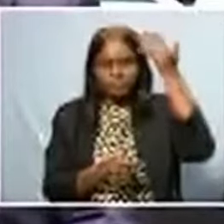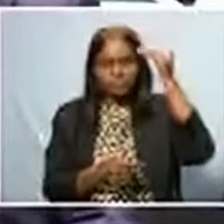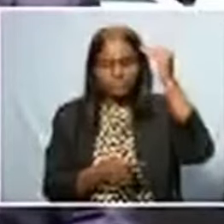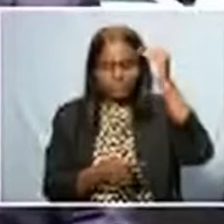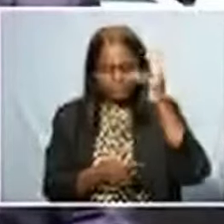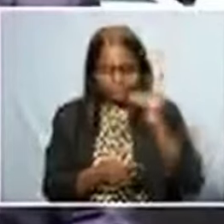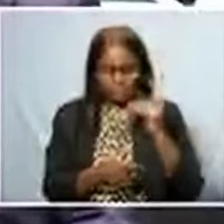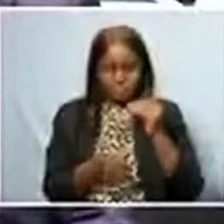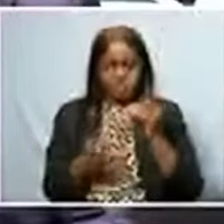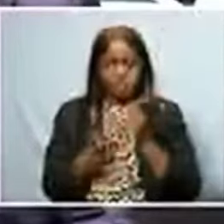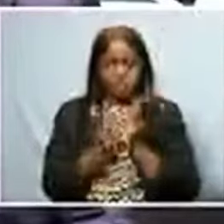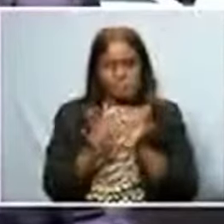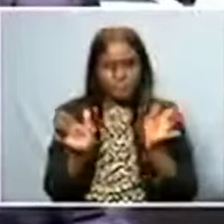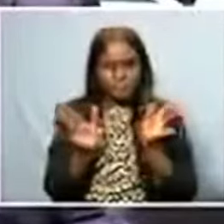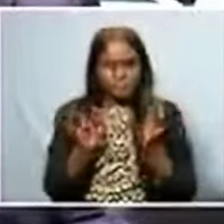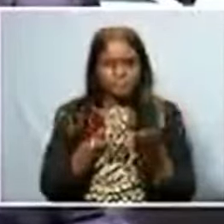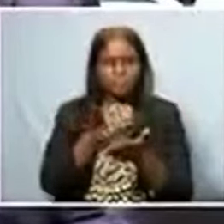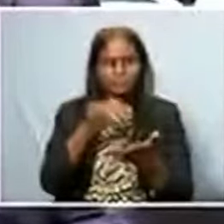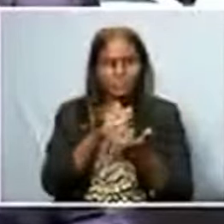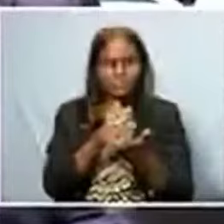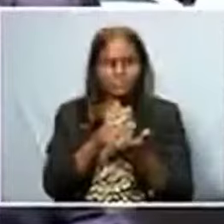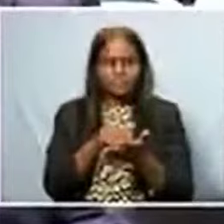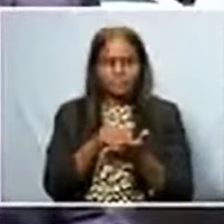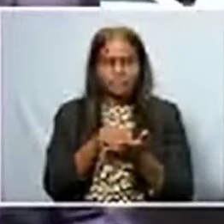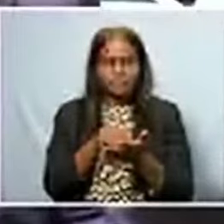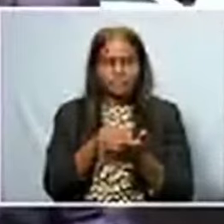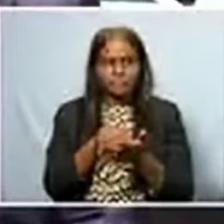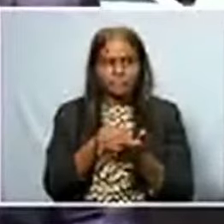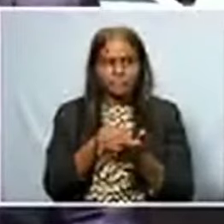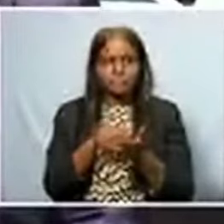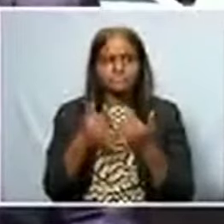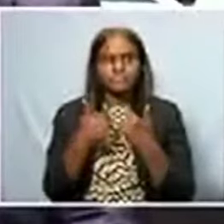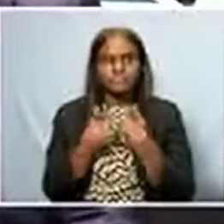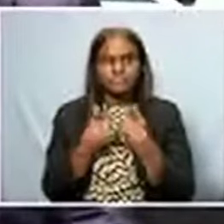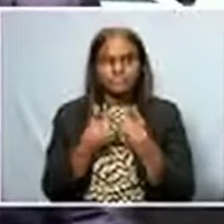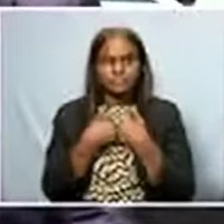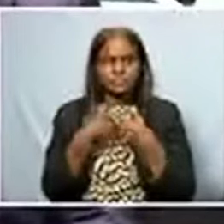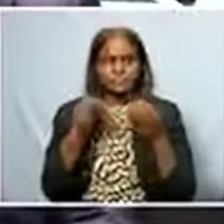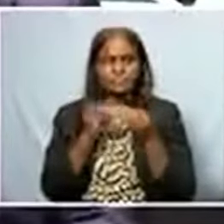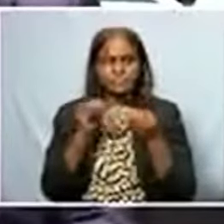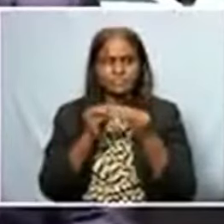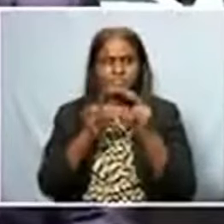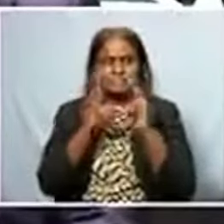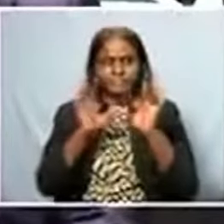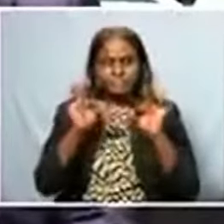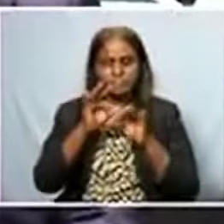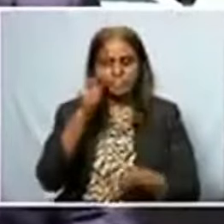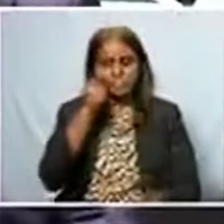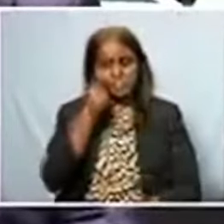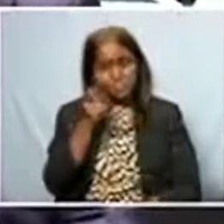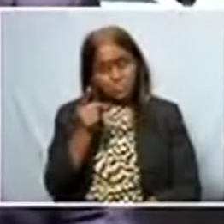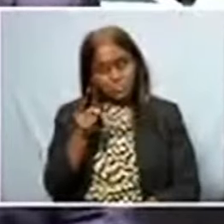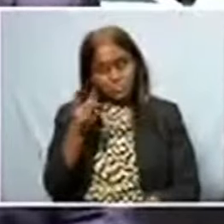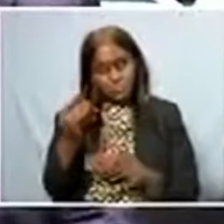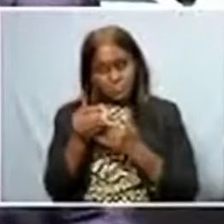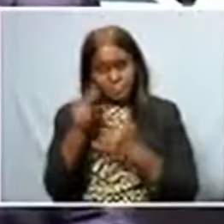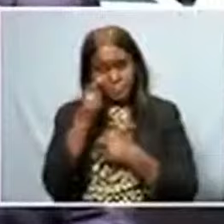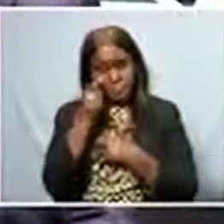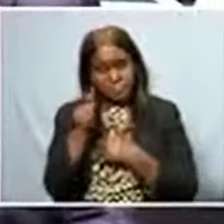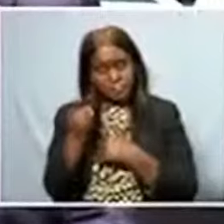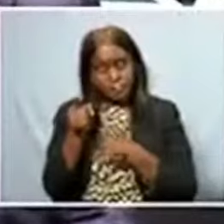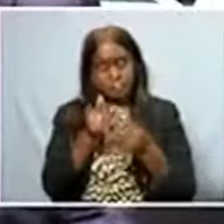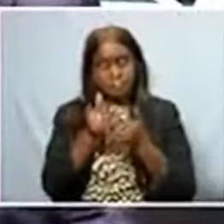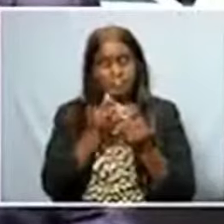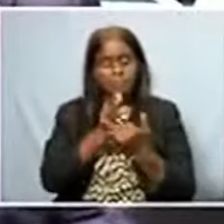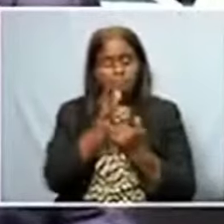brought down through the decentralization, so that we have got a more critical eye, a much closer eye